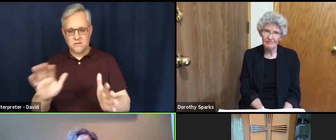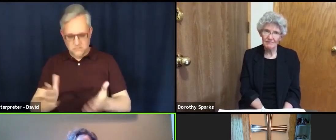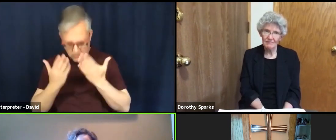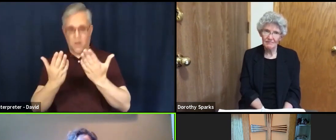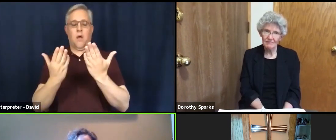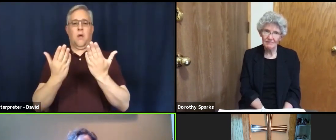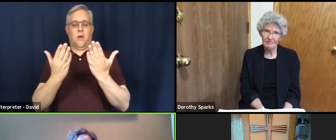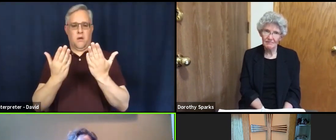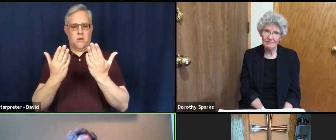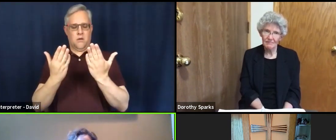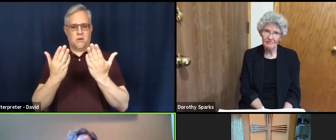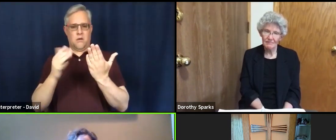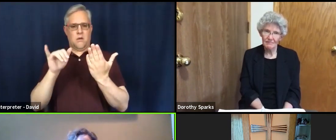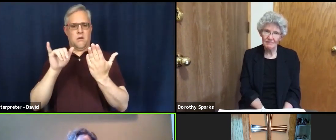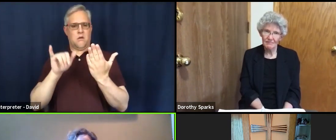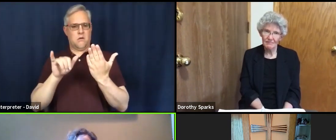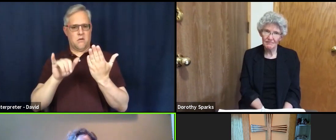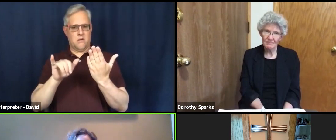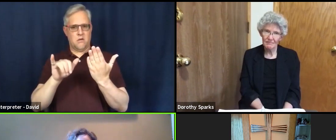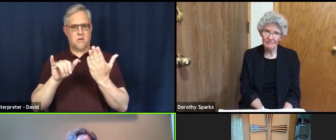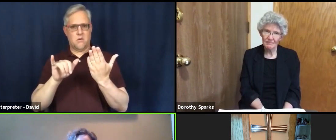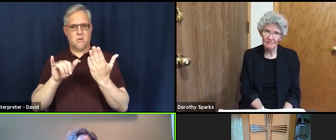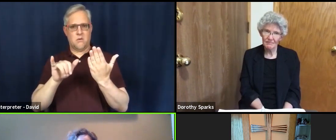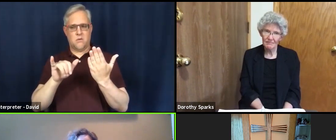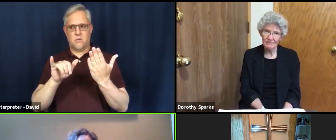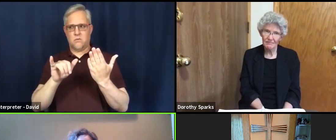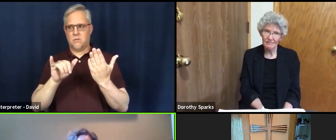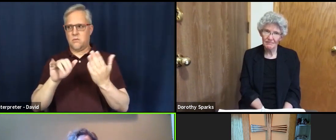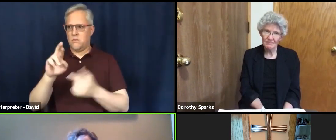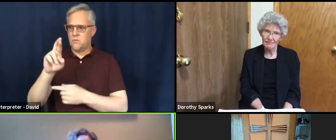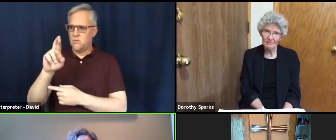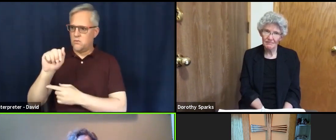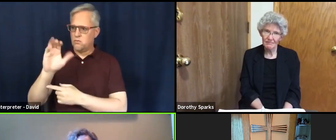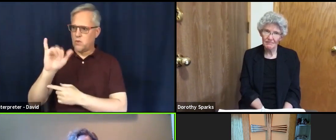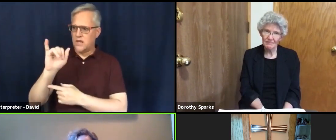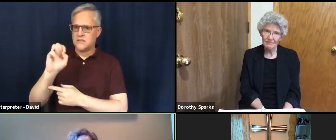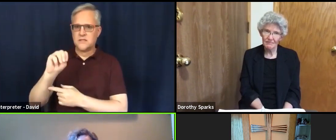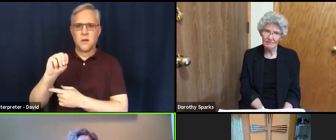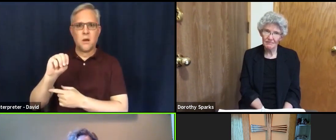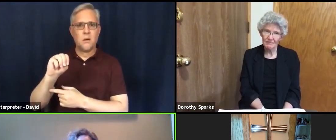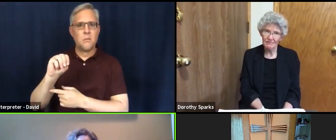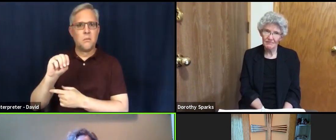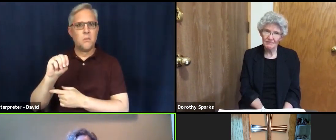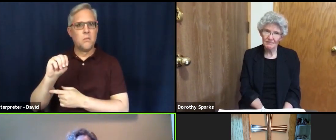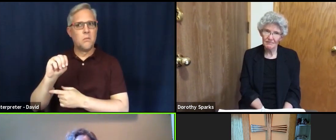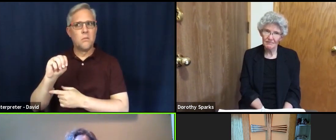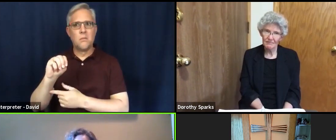all kinds of structures in our society.